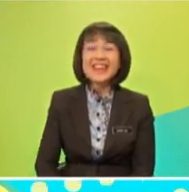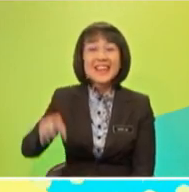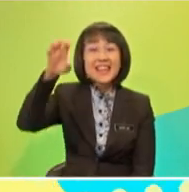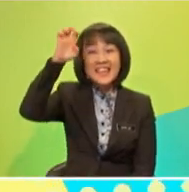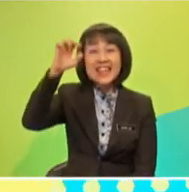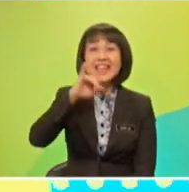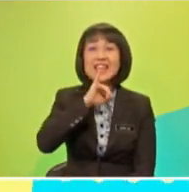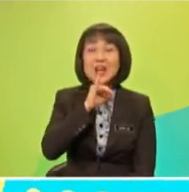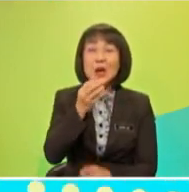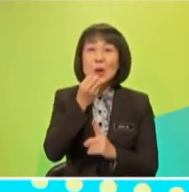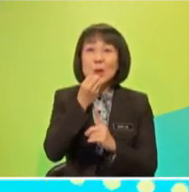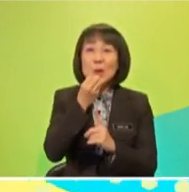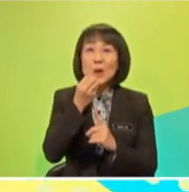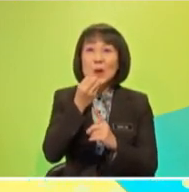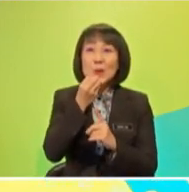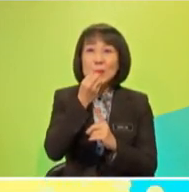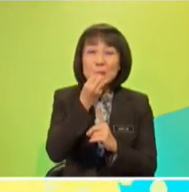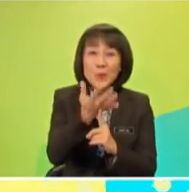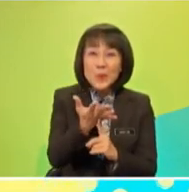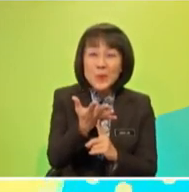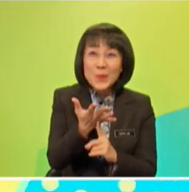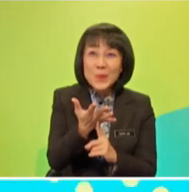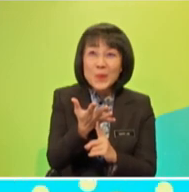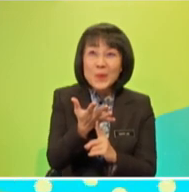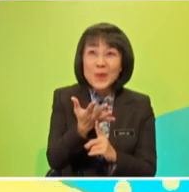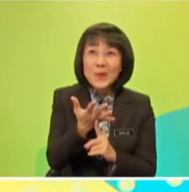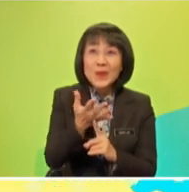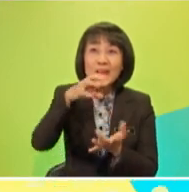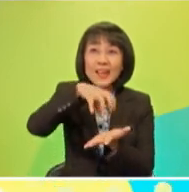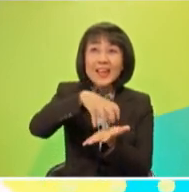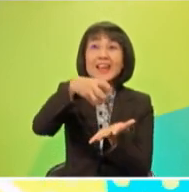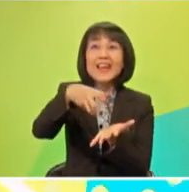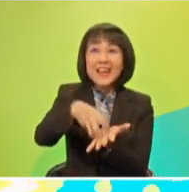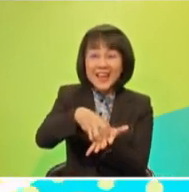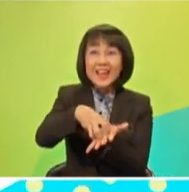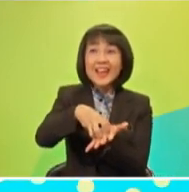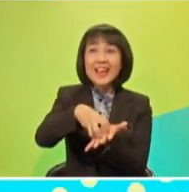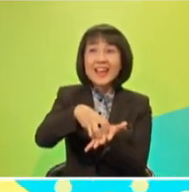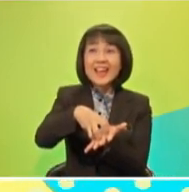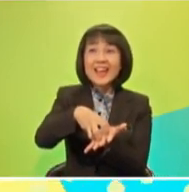He's blowing a cake.